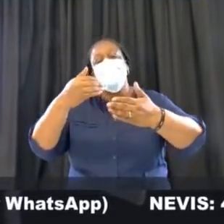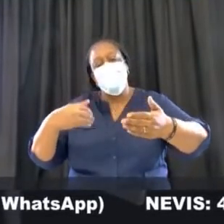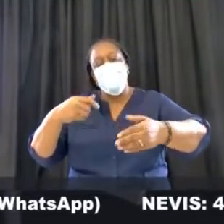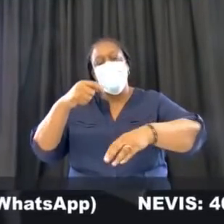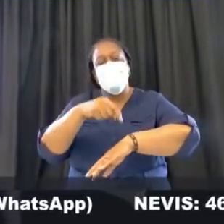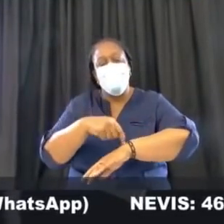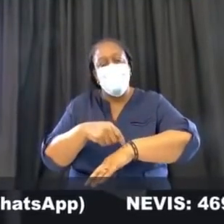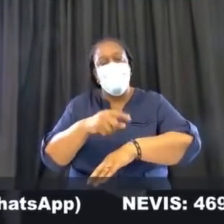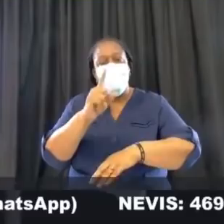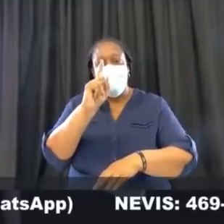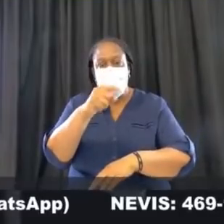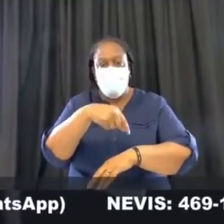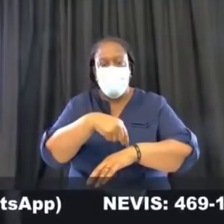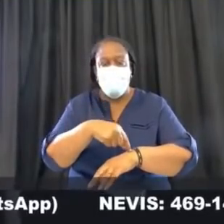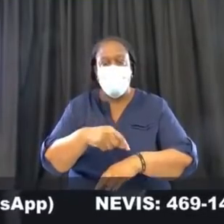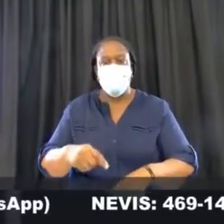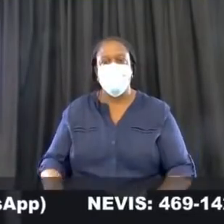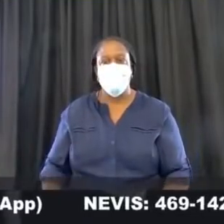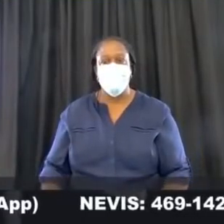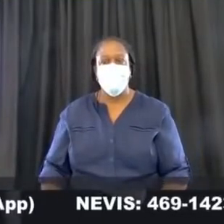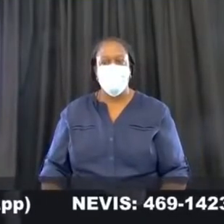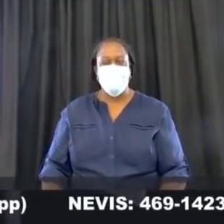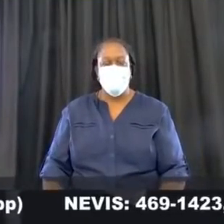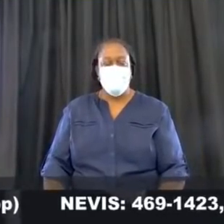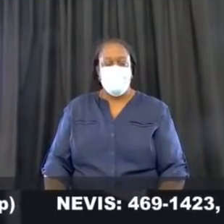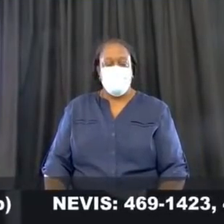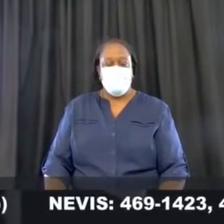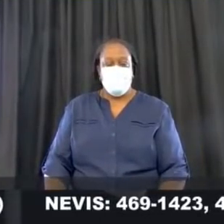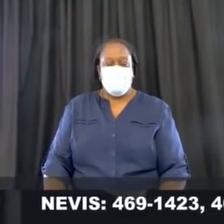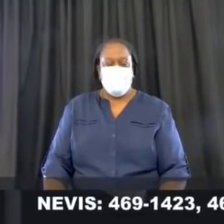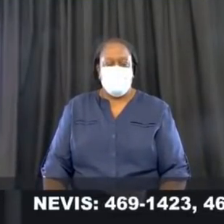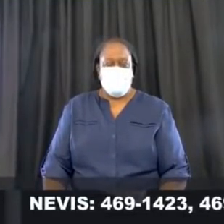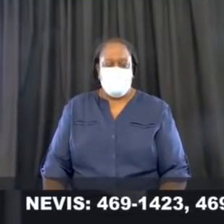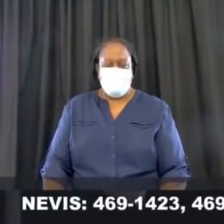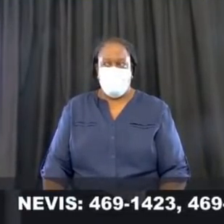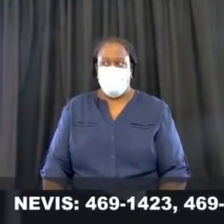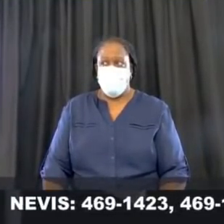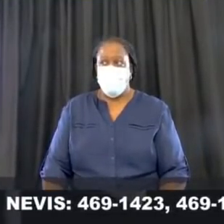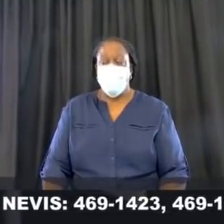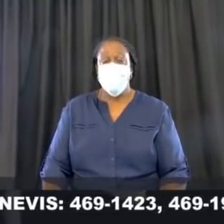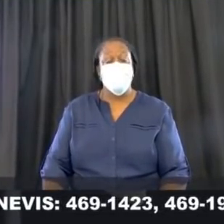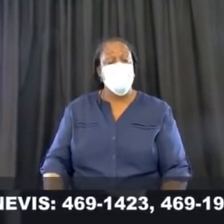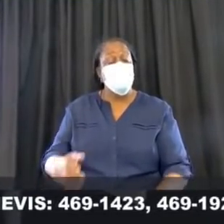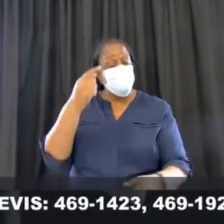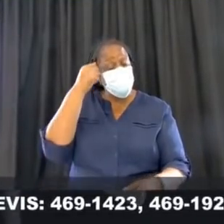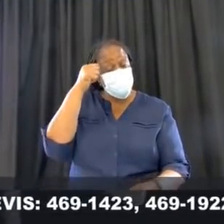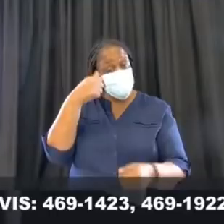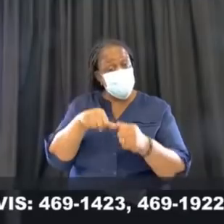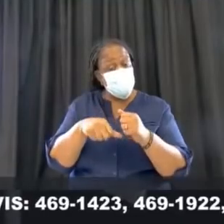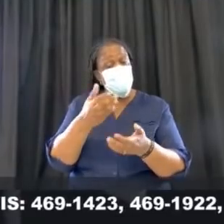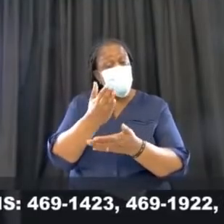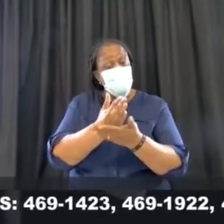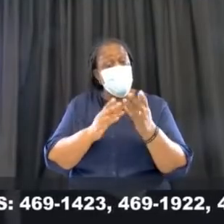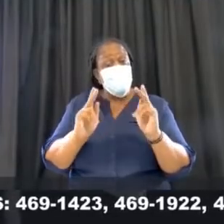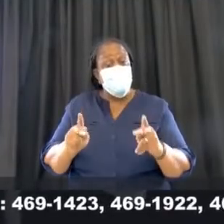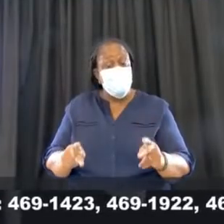that some of those persons may have to rely on public transportation to get